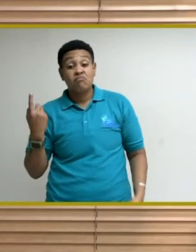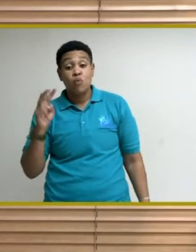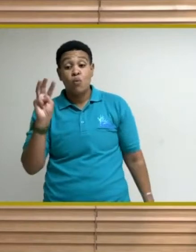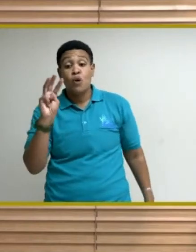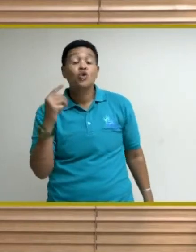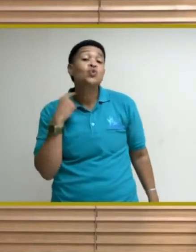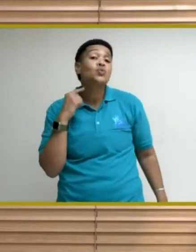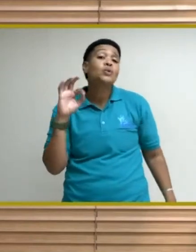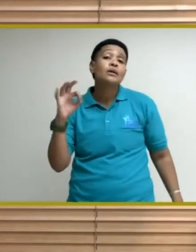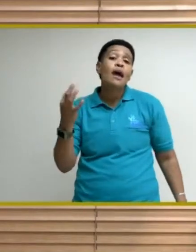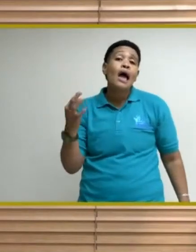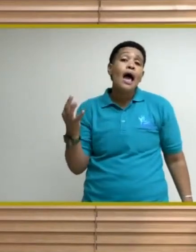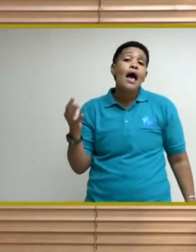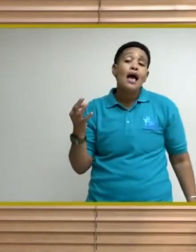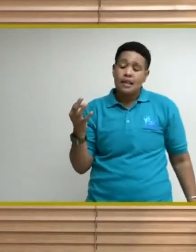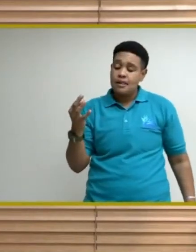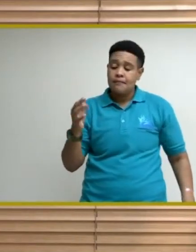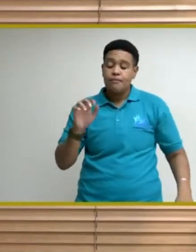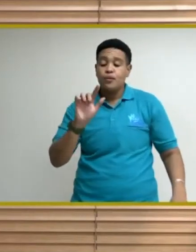June 9th,